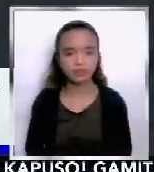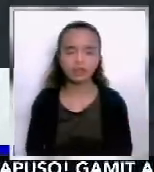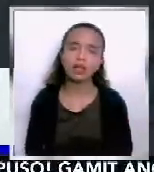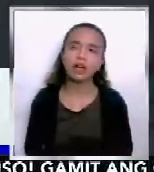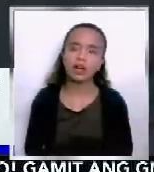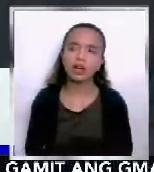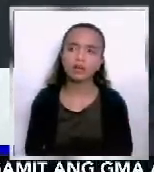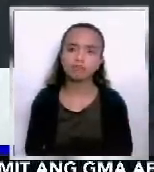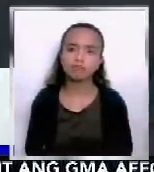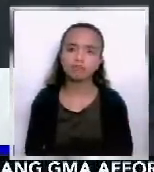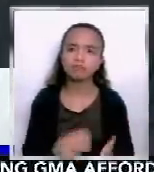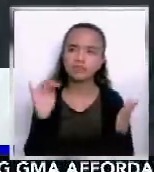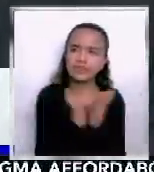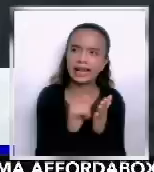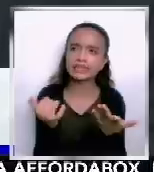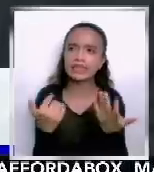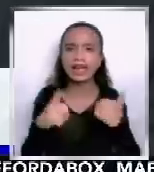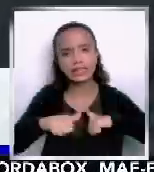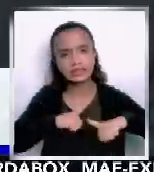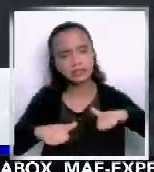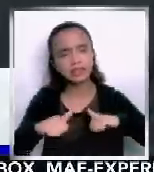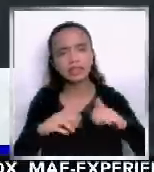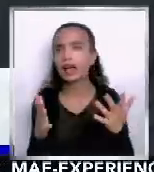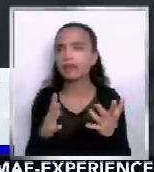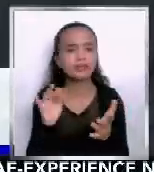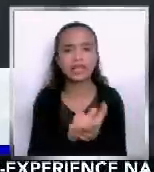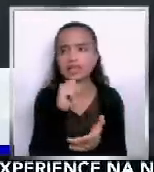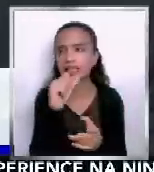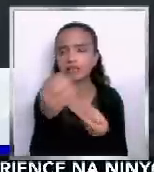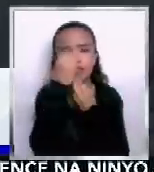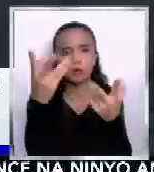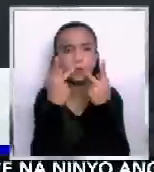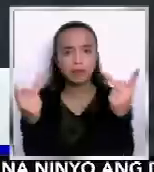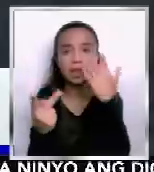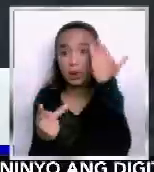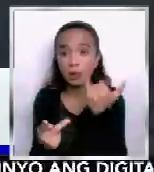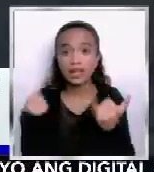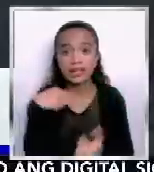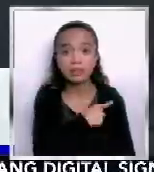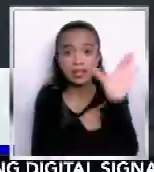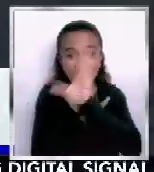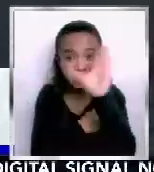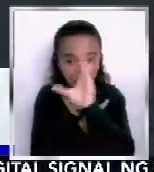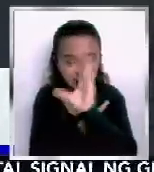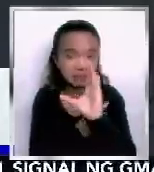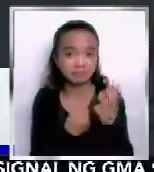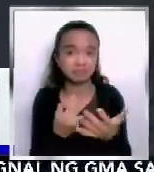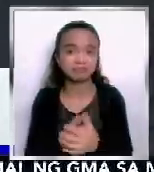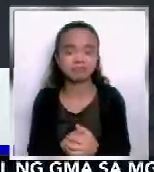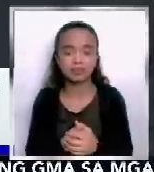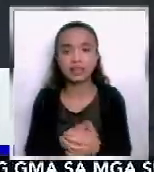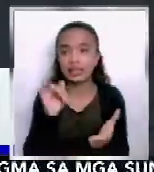That's an activity which should not be publicized because you're looking for something. That's why